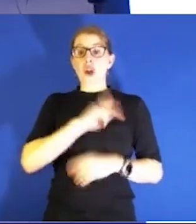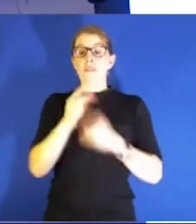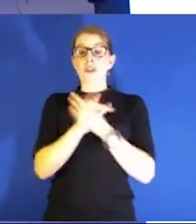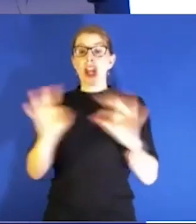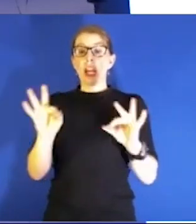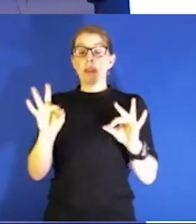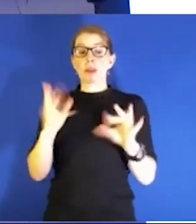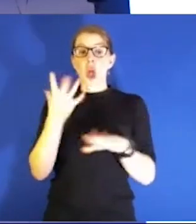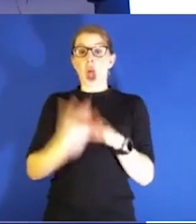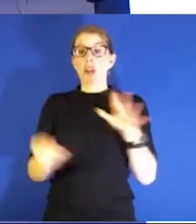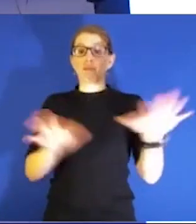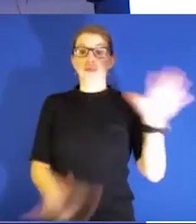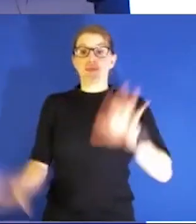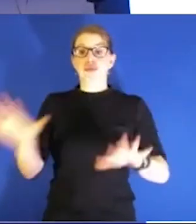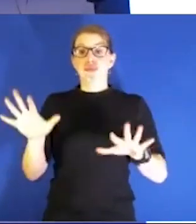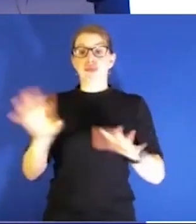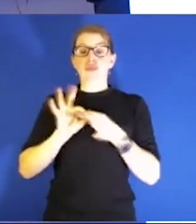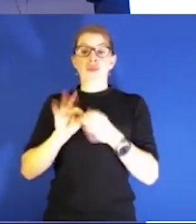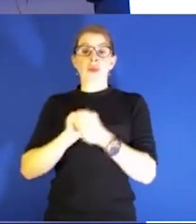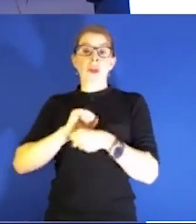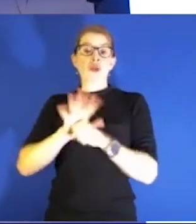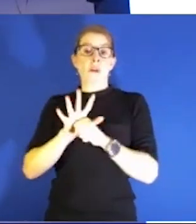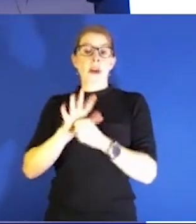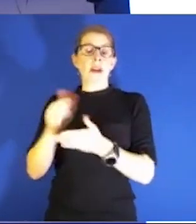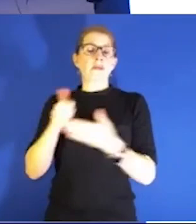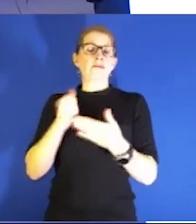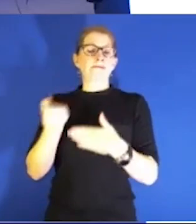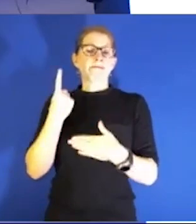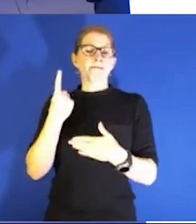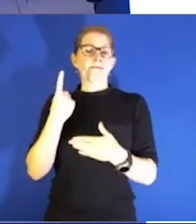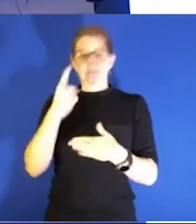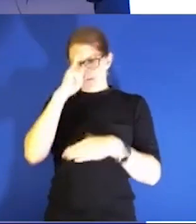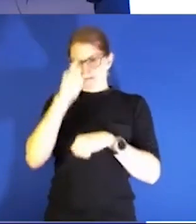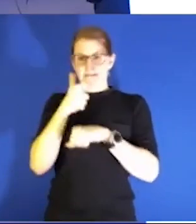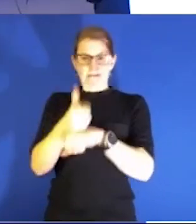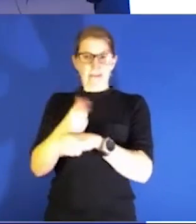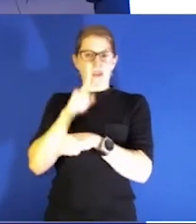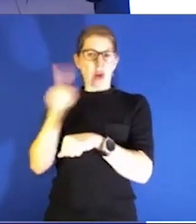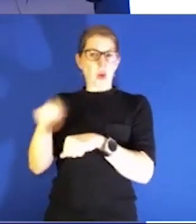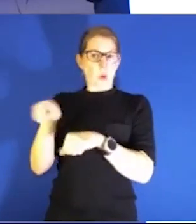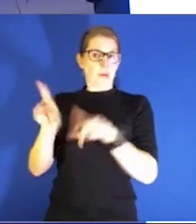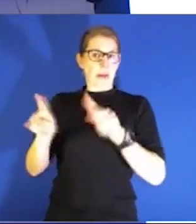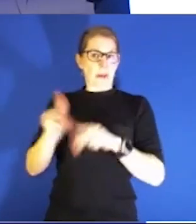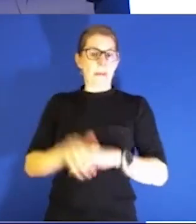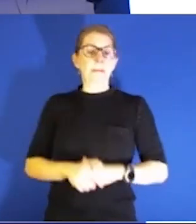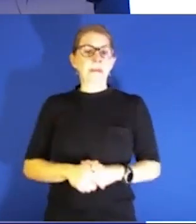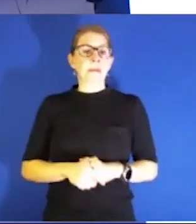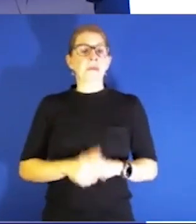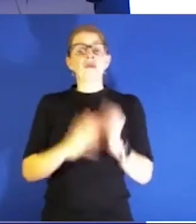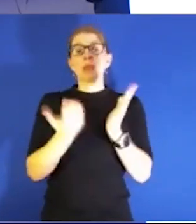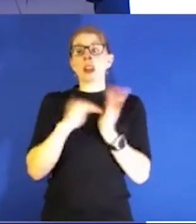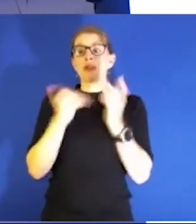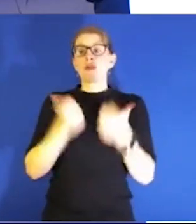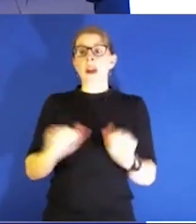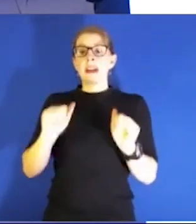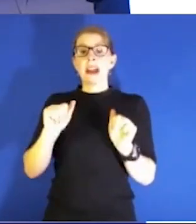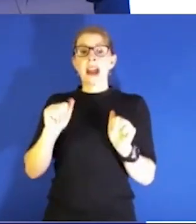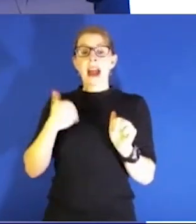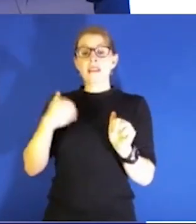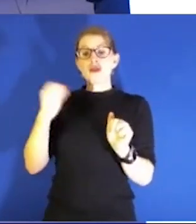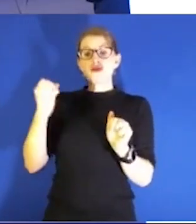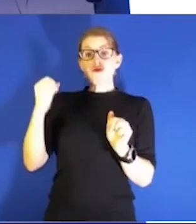to COVID. Help us understand a little bit of the mindset of that. Again, we're trying to have grace and understanding of people who